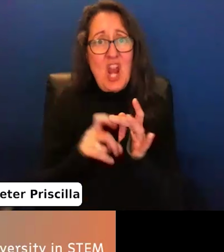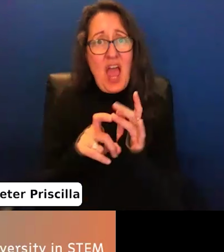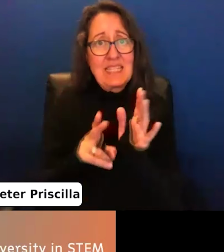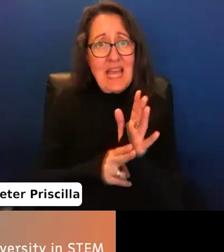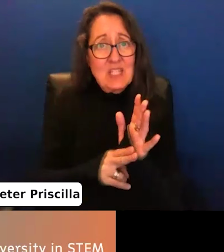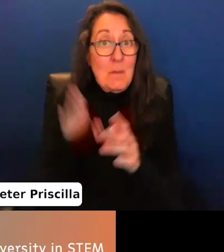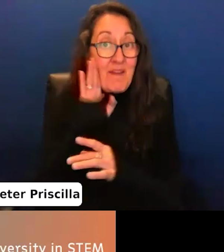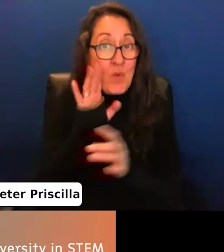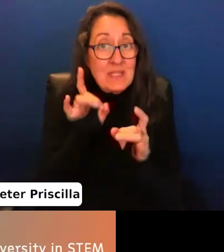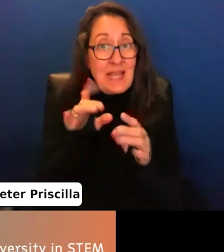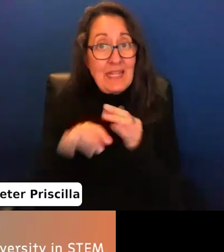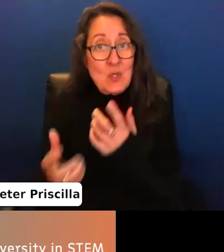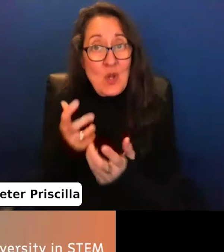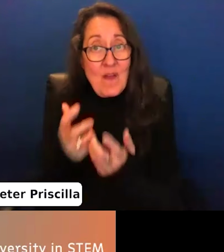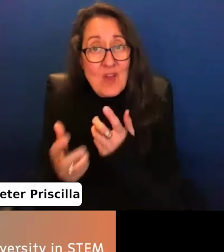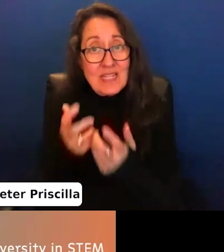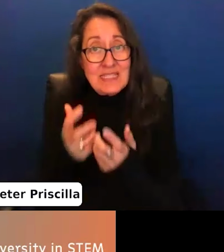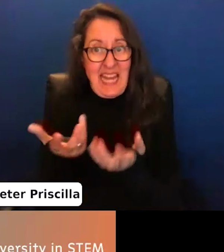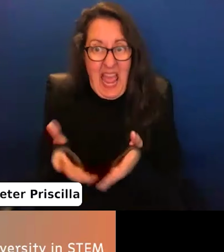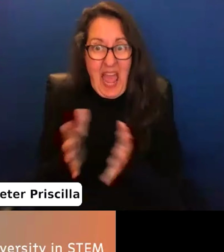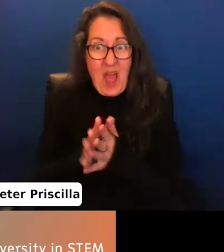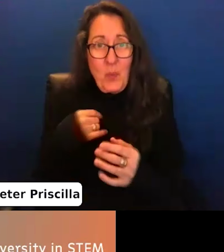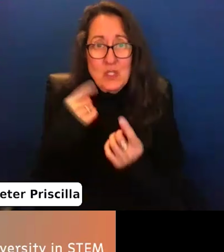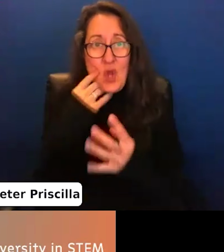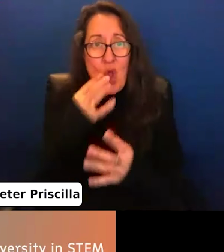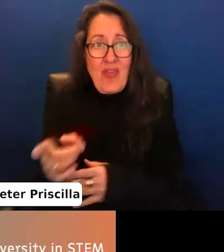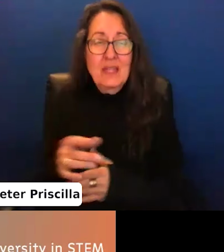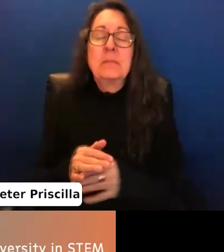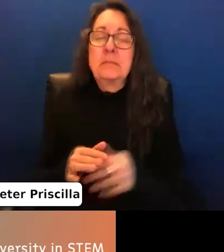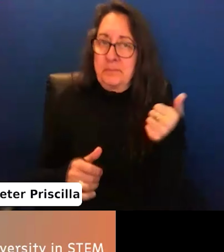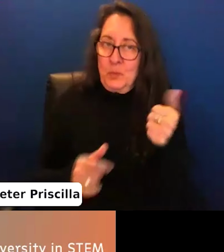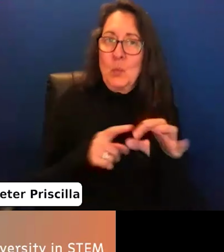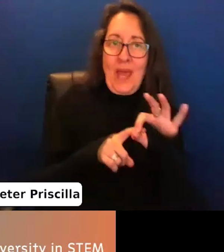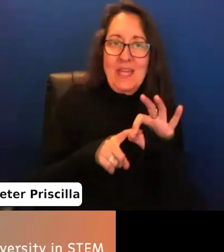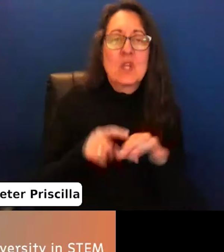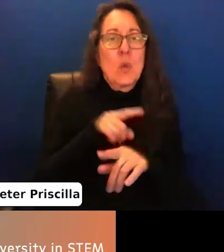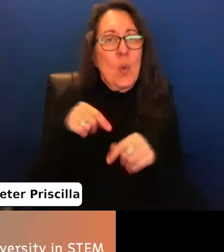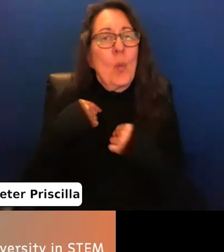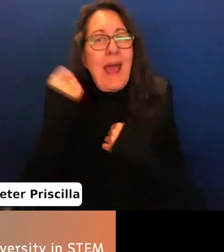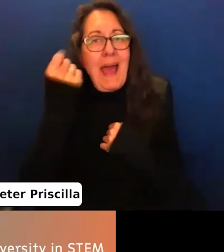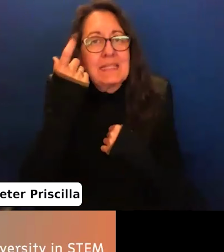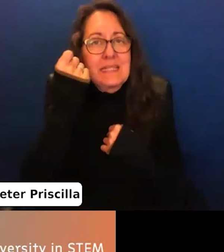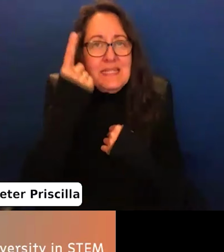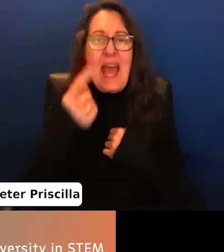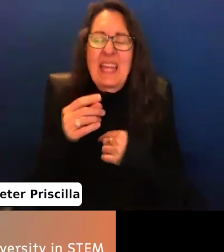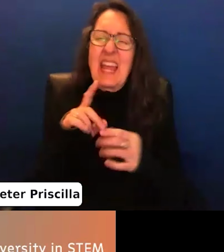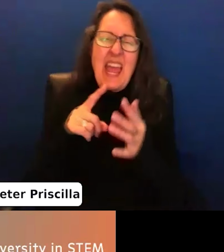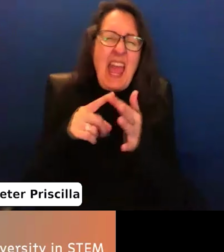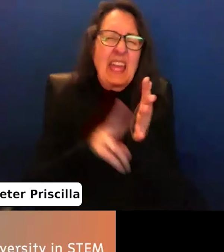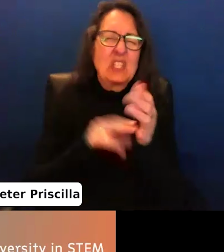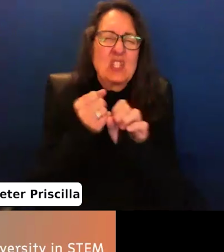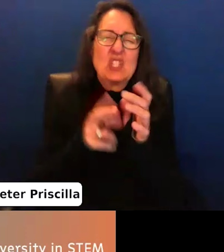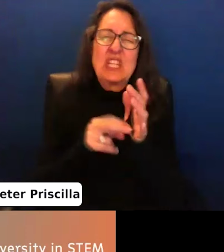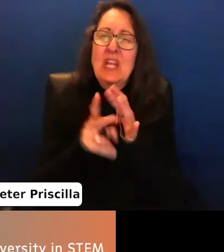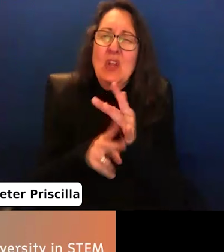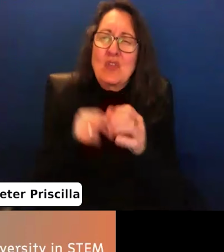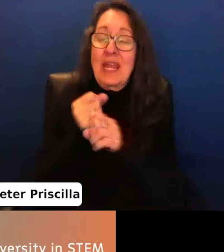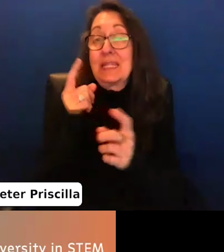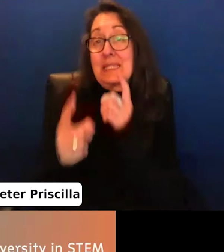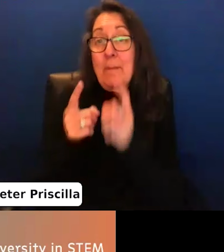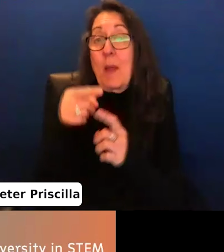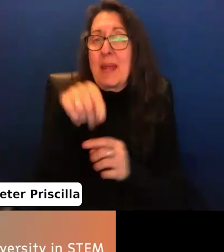you can sometimes enroll in a Bachelor of Engineering and choose your specialization later. Provided you're enrolling